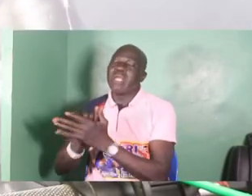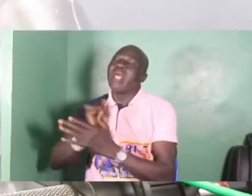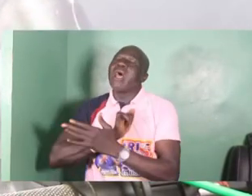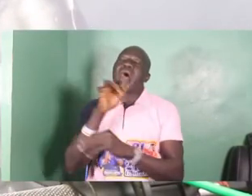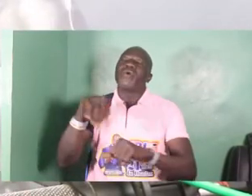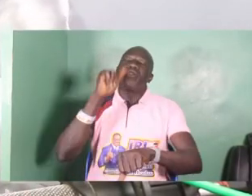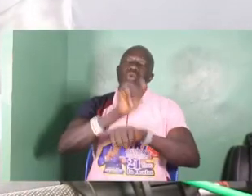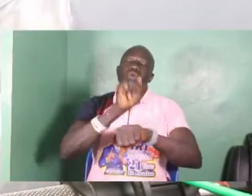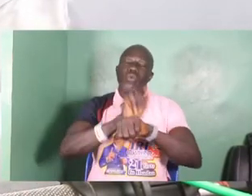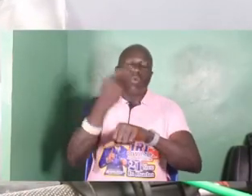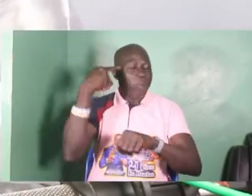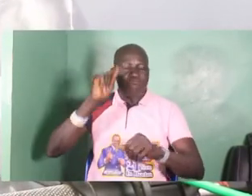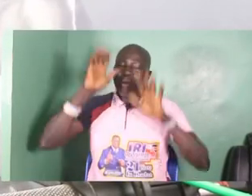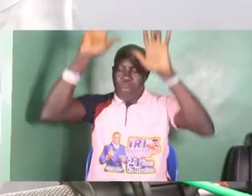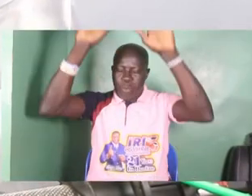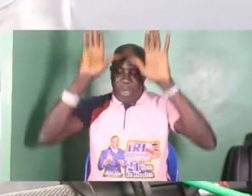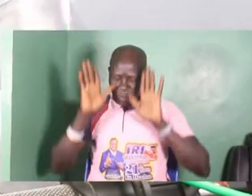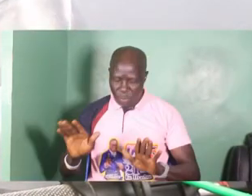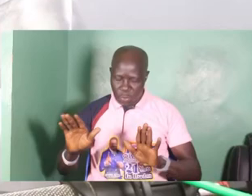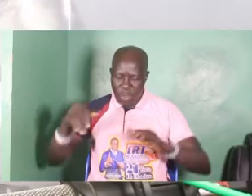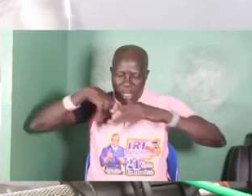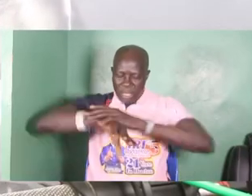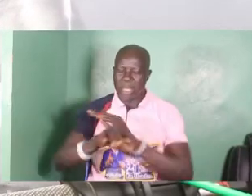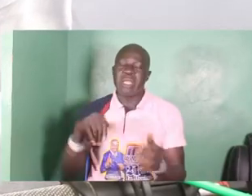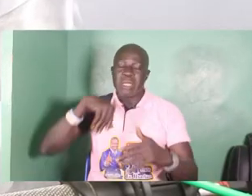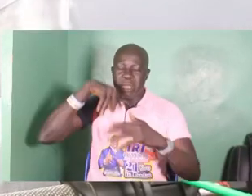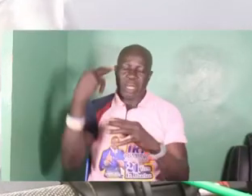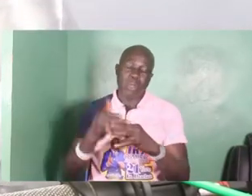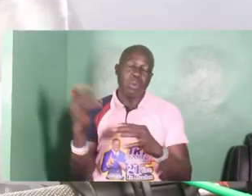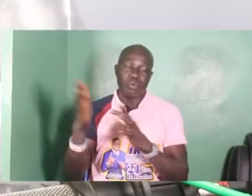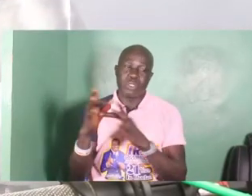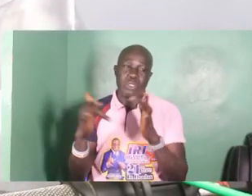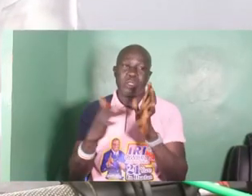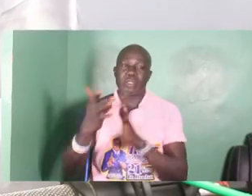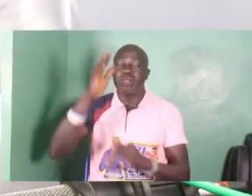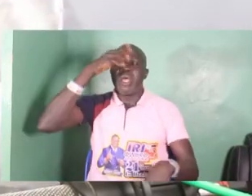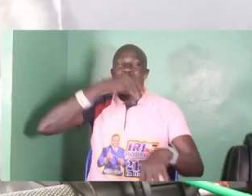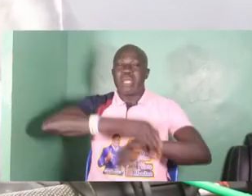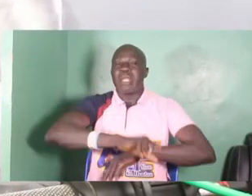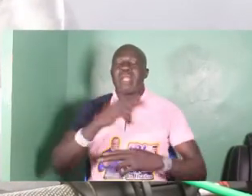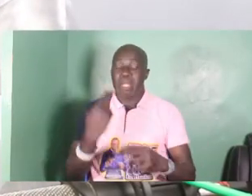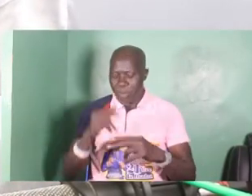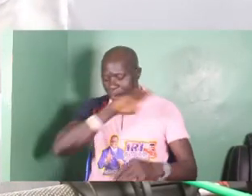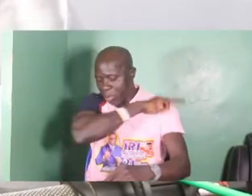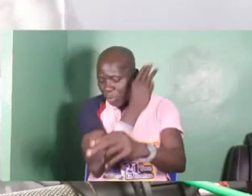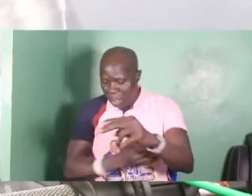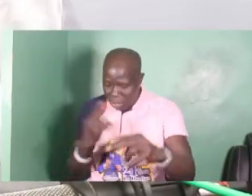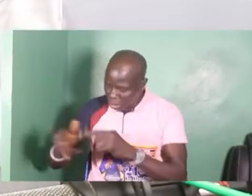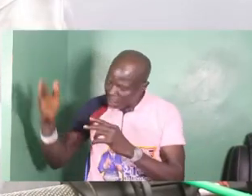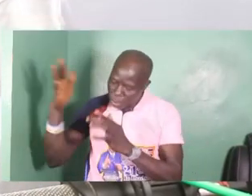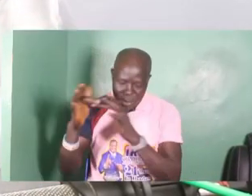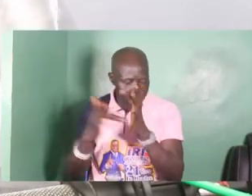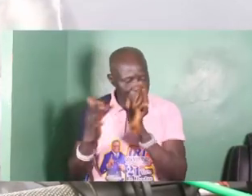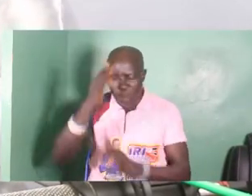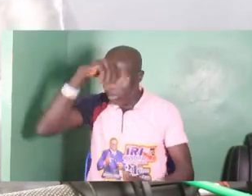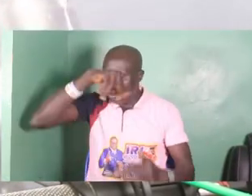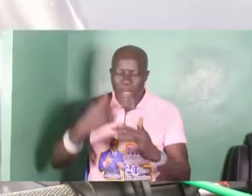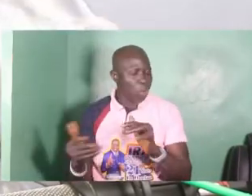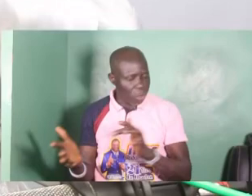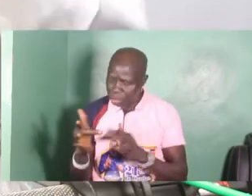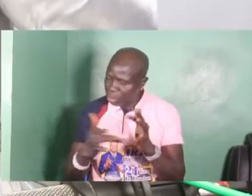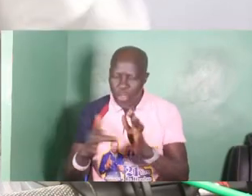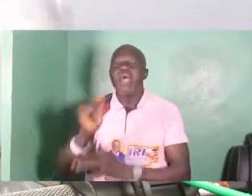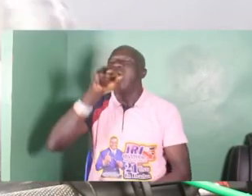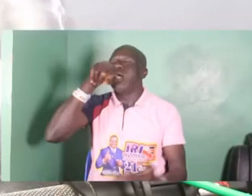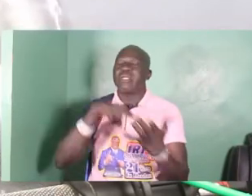dẹ̀ ṣe iṣẹ́ agbára. Will work miraculously. Ní yína gápù. In the name of Jesus. Lẹ́sọ̀ lábùrù náà. In the mighty name of Jesus. Ẹ̀mí àṣálì. In the name of